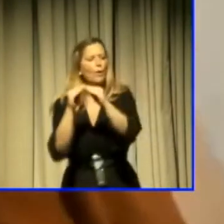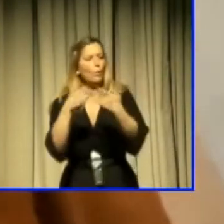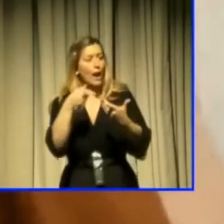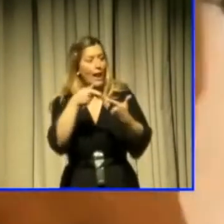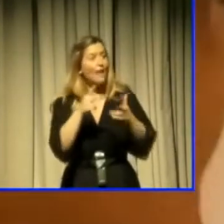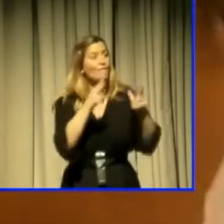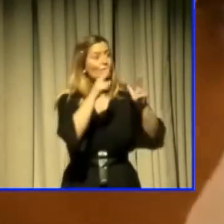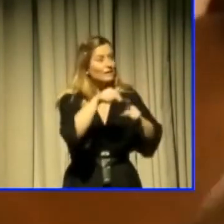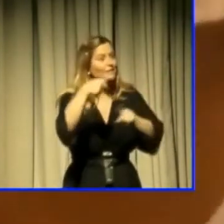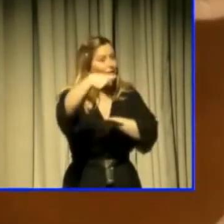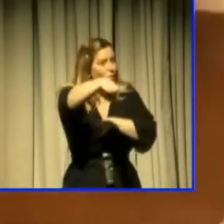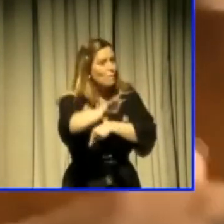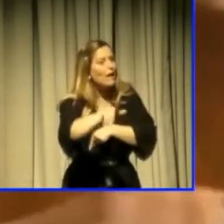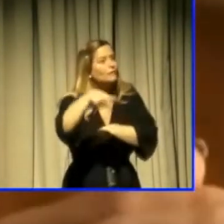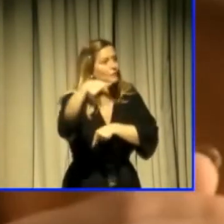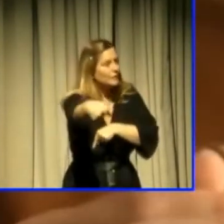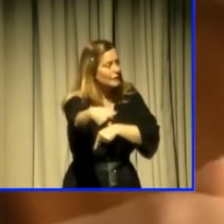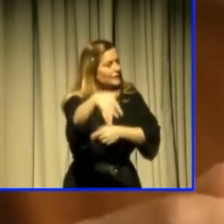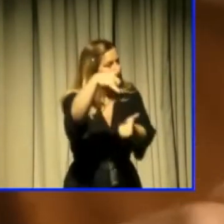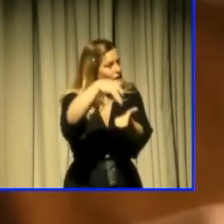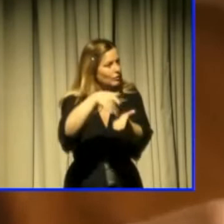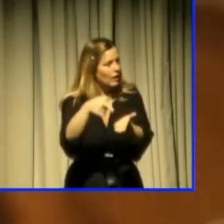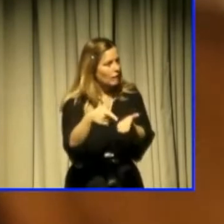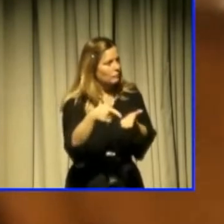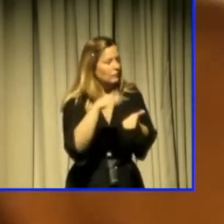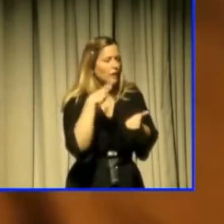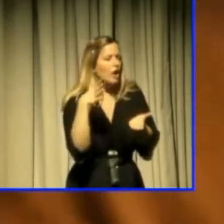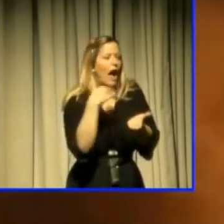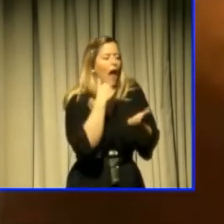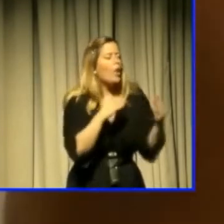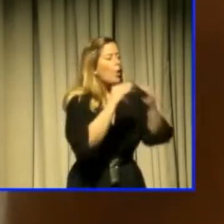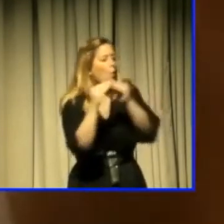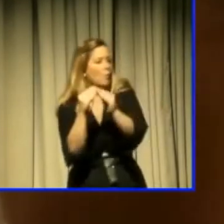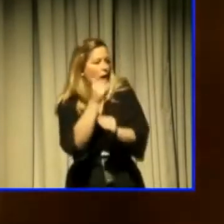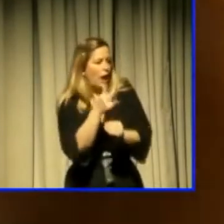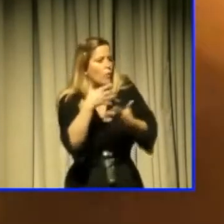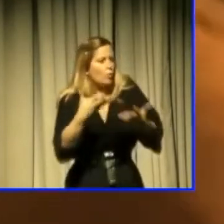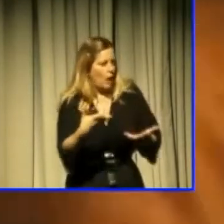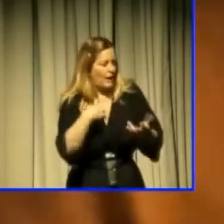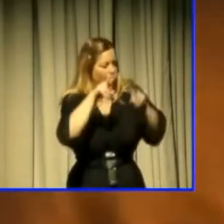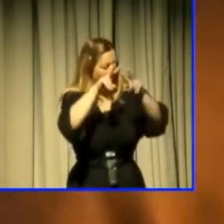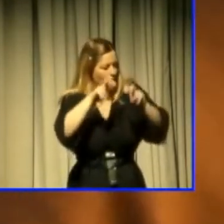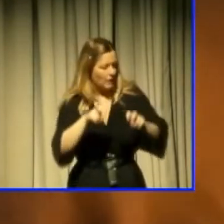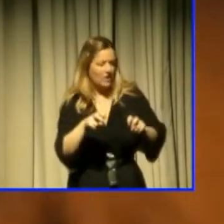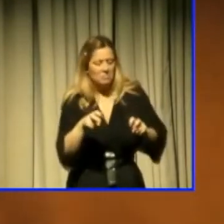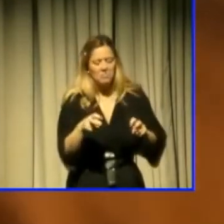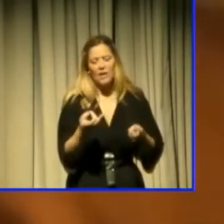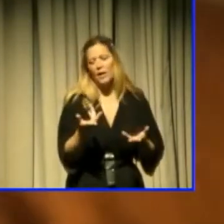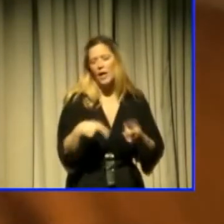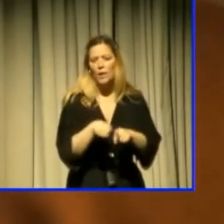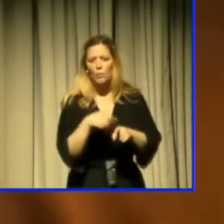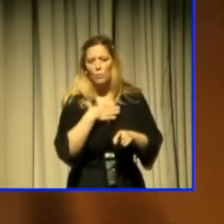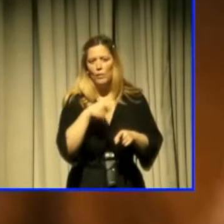happening. And we're not going to analyze in a very superficial way, saying like, okay, these signs are all about, for